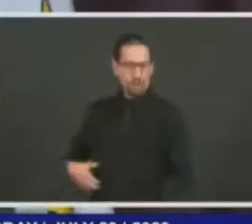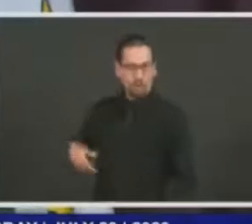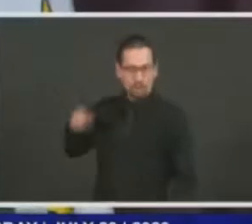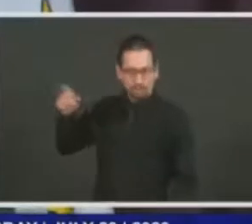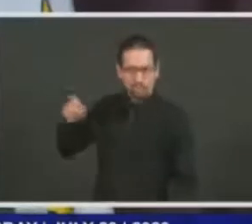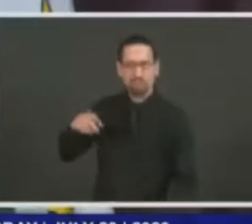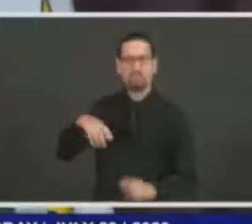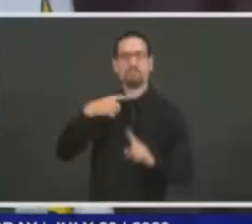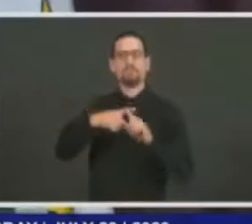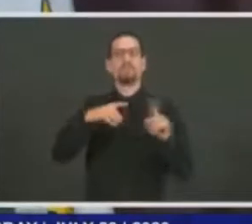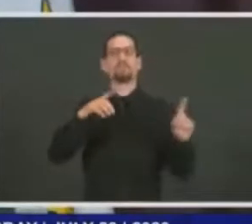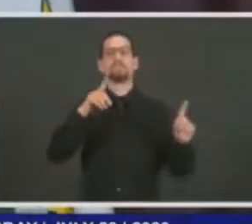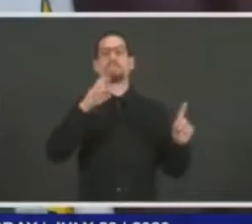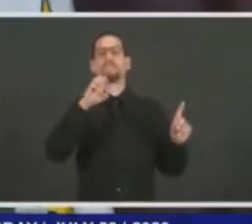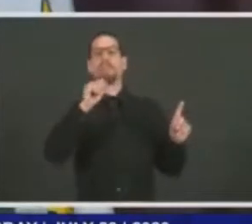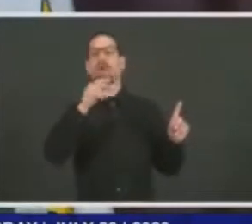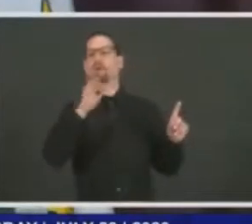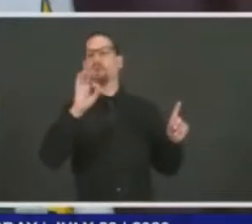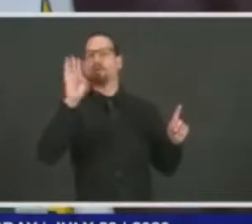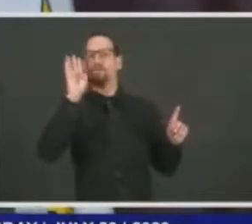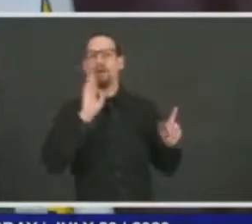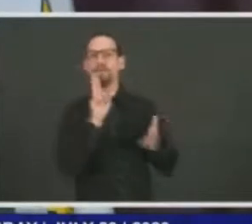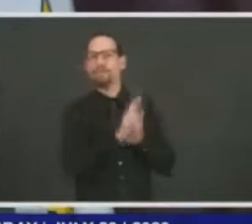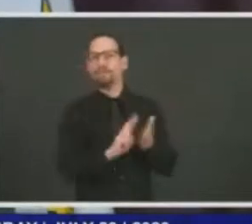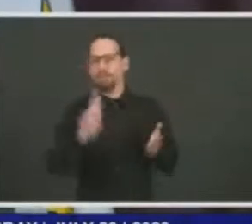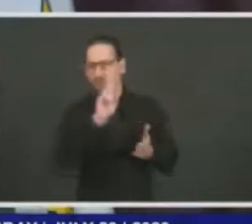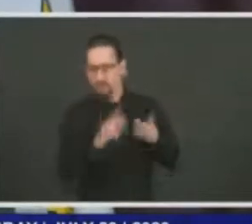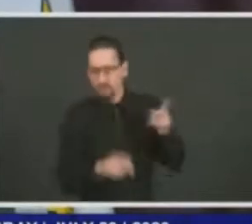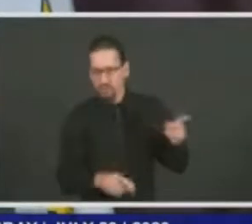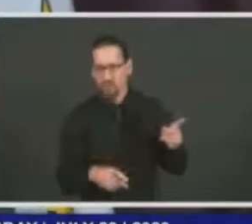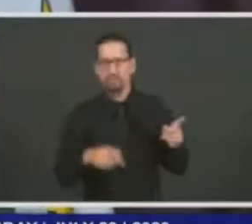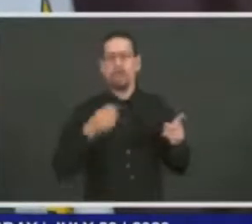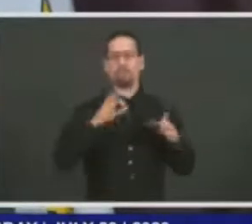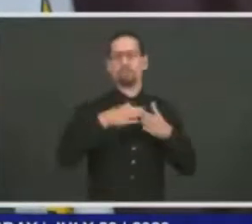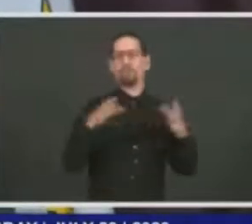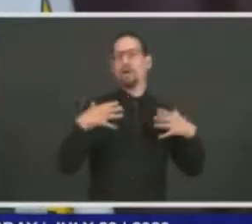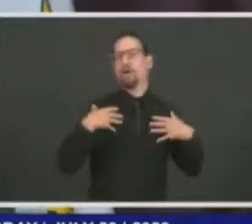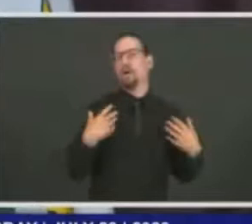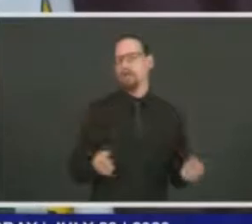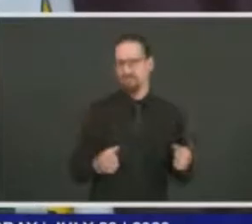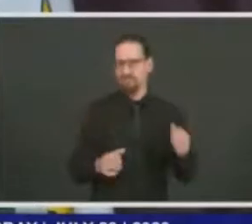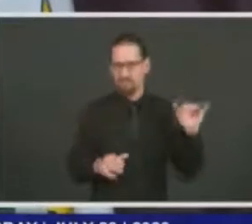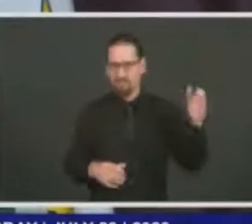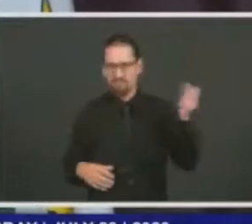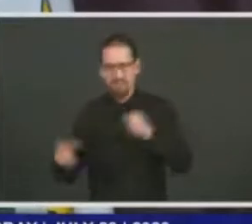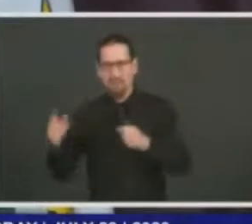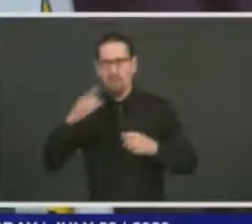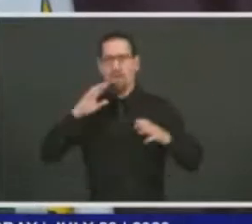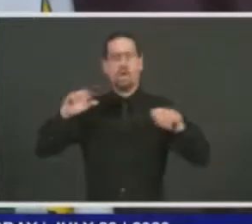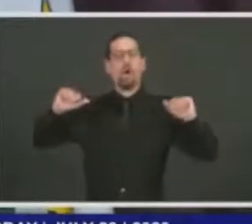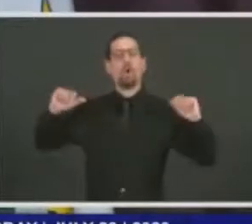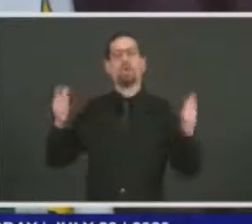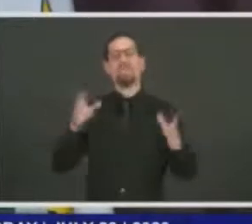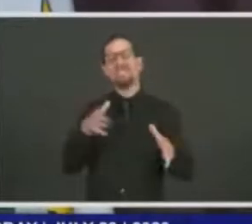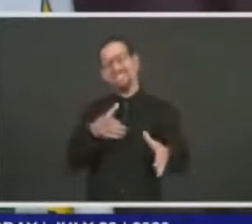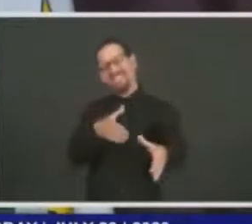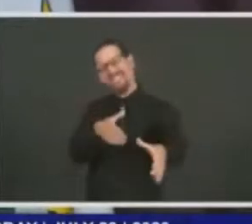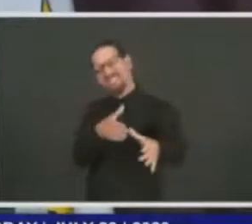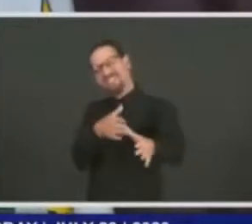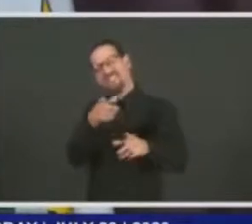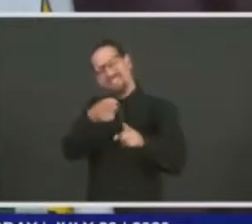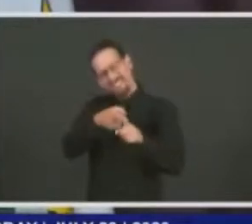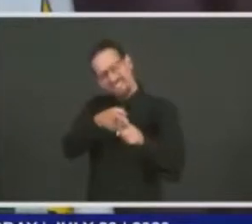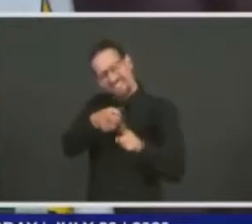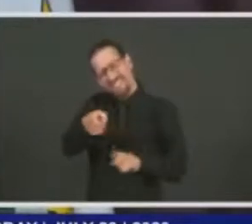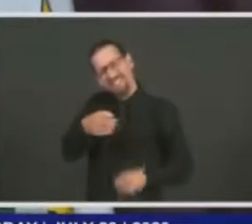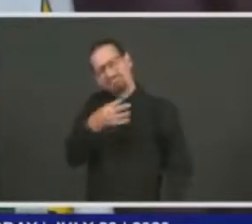hard, and I want to thank them. And I want you to know we are listening to experts as we think about reopening school.